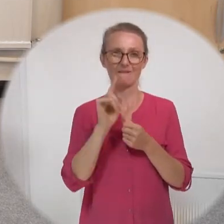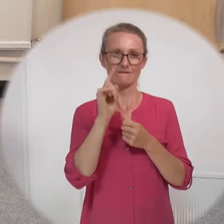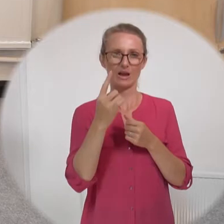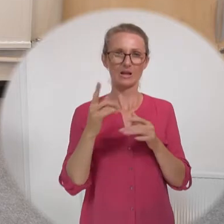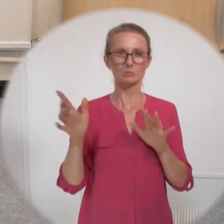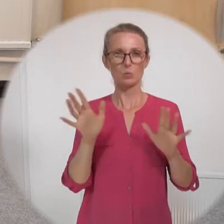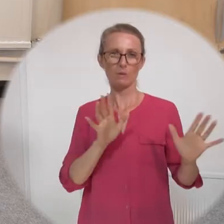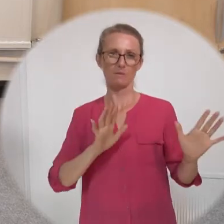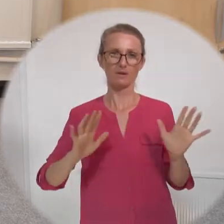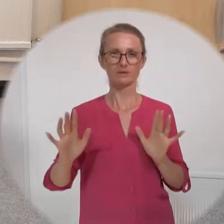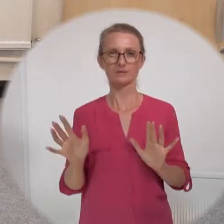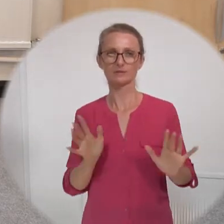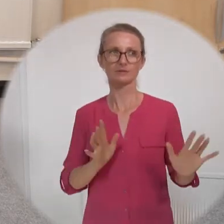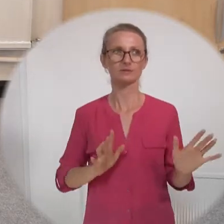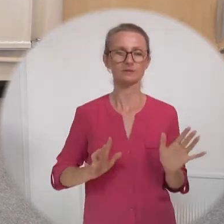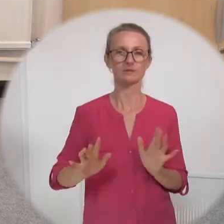1.